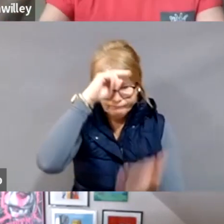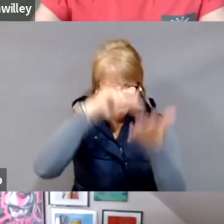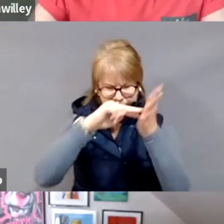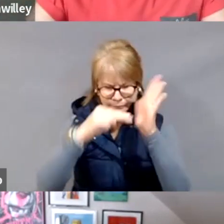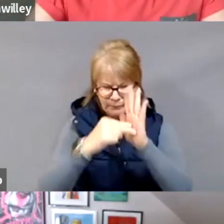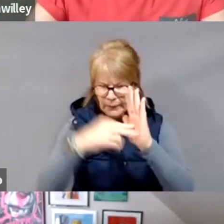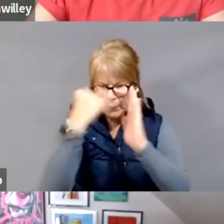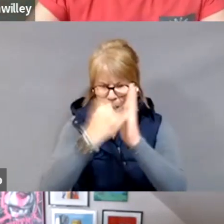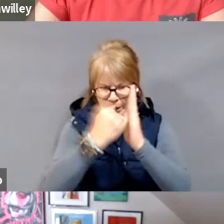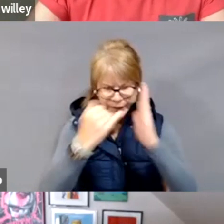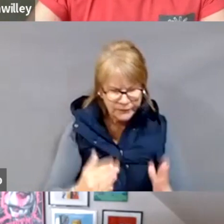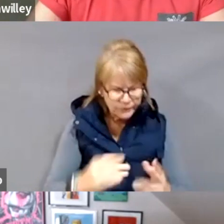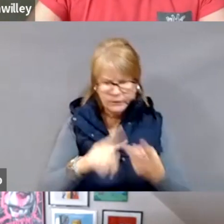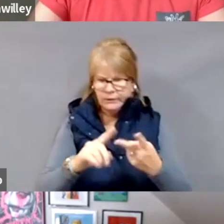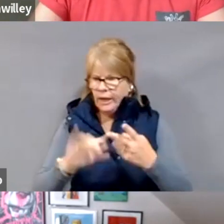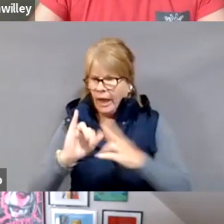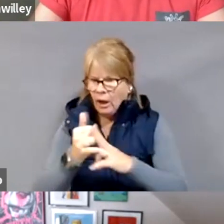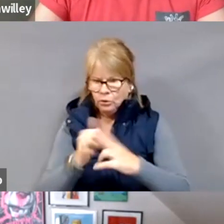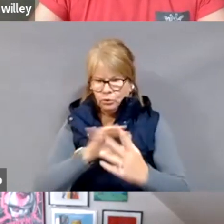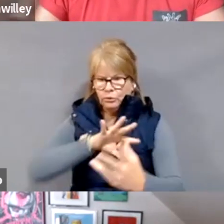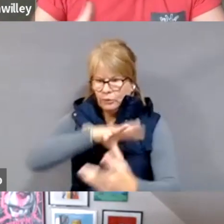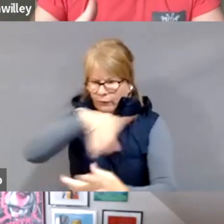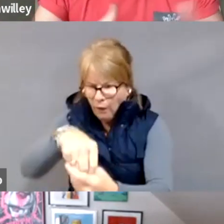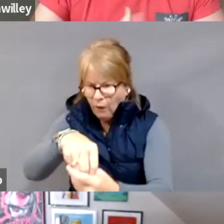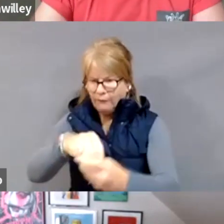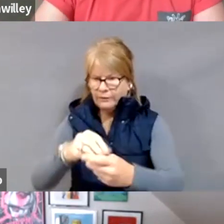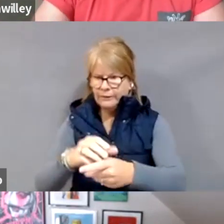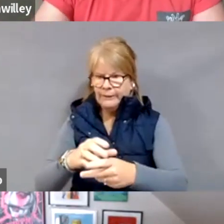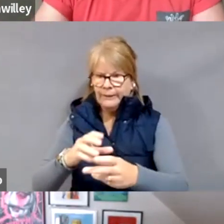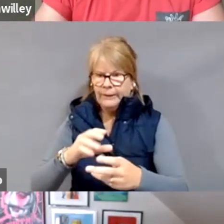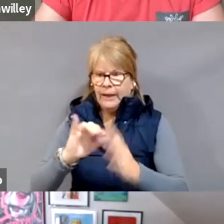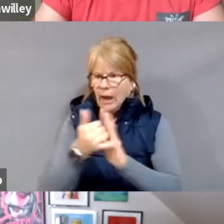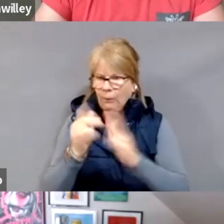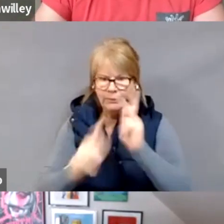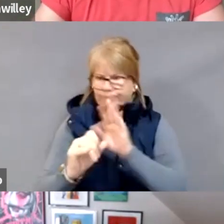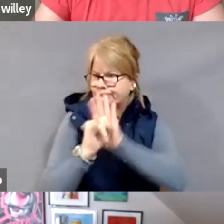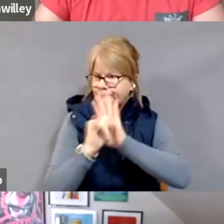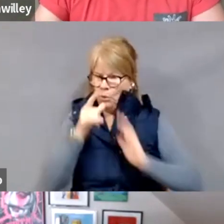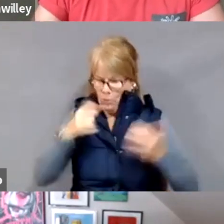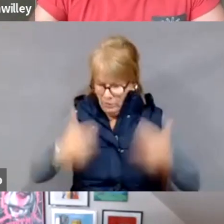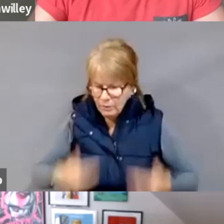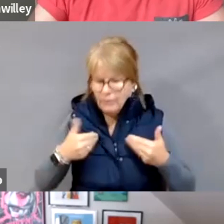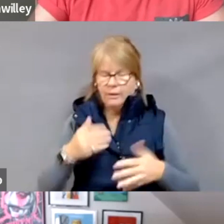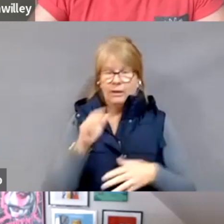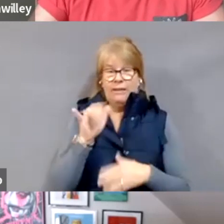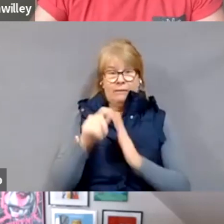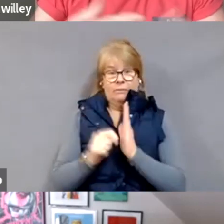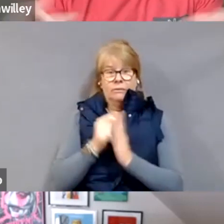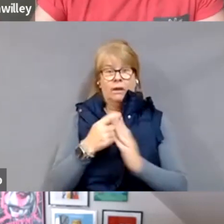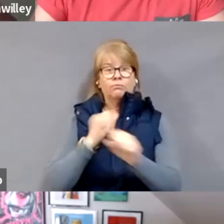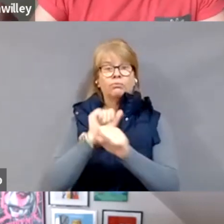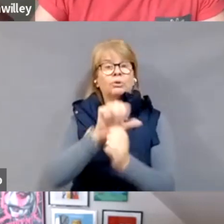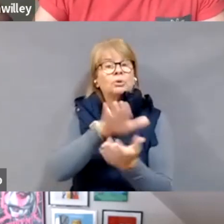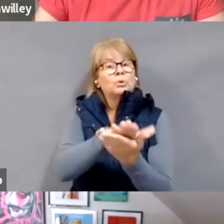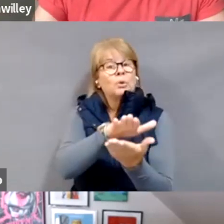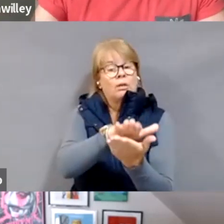get into any kind of position. And at the time, there was not a lot of, I was in a school that basically wanted